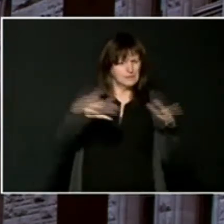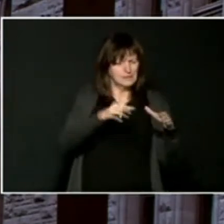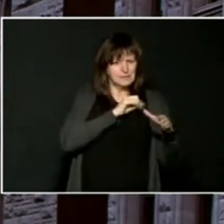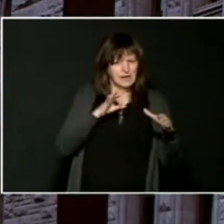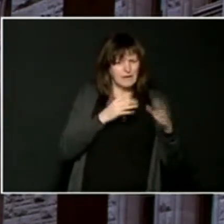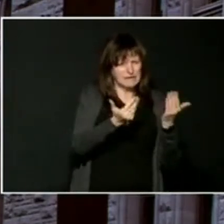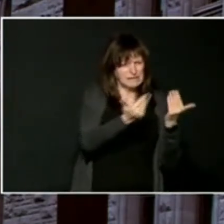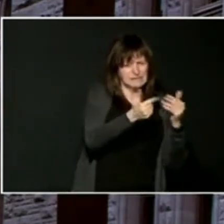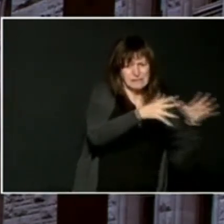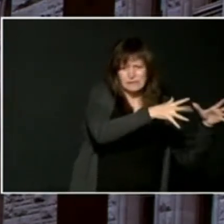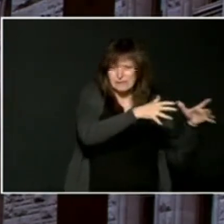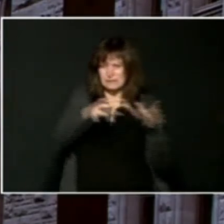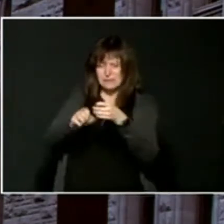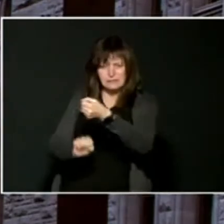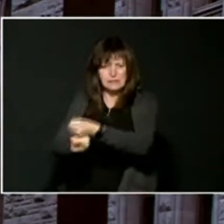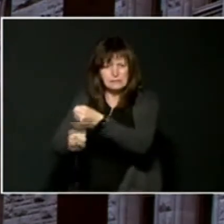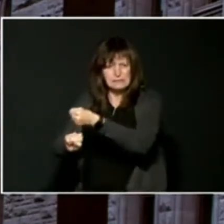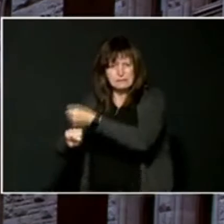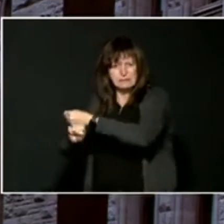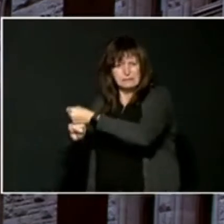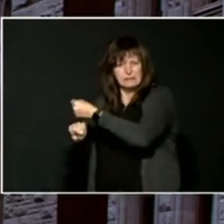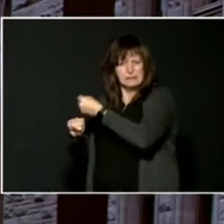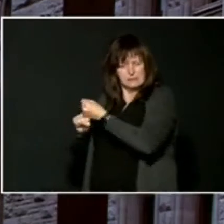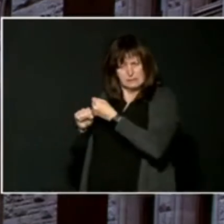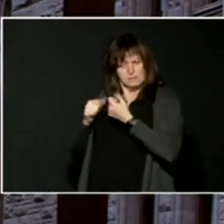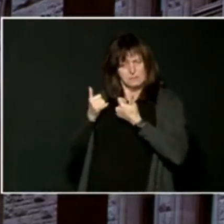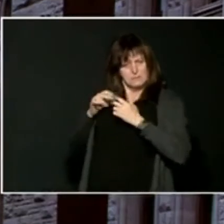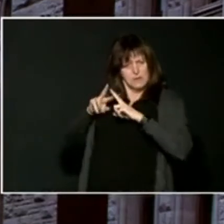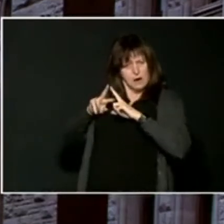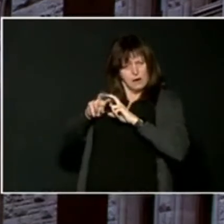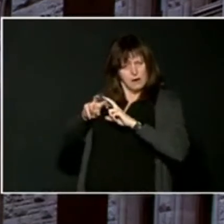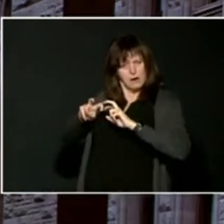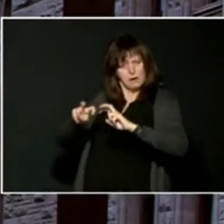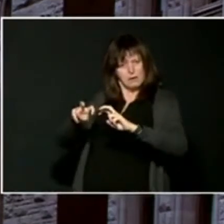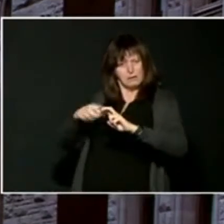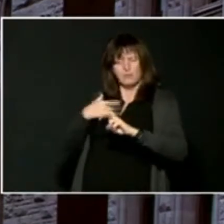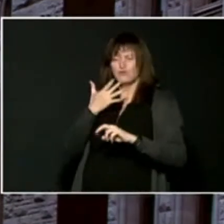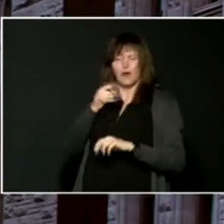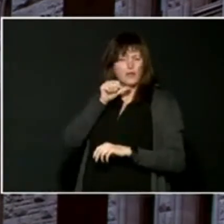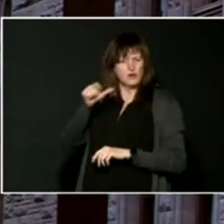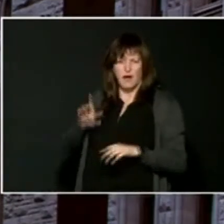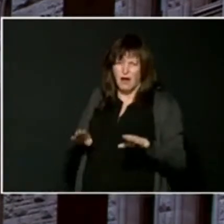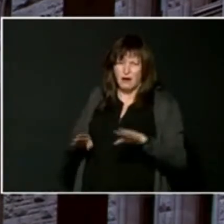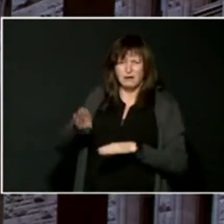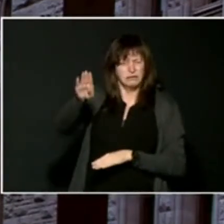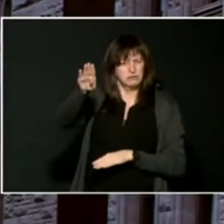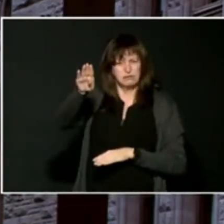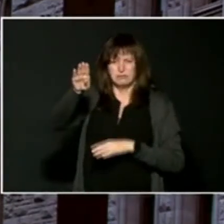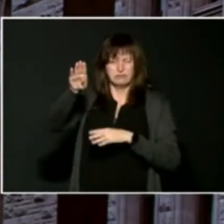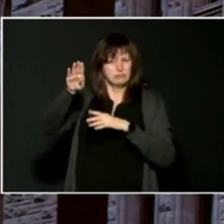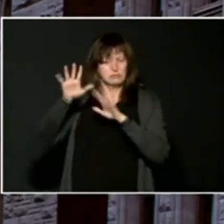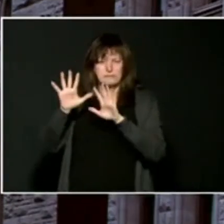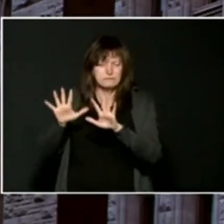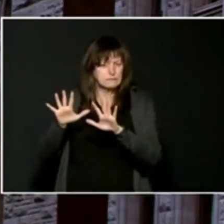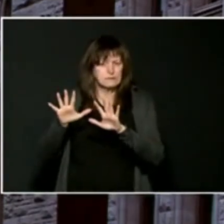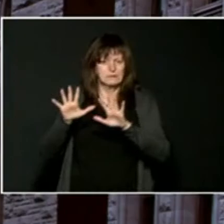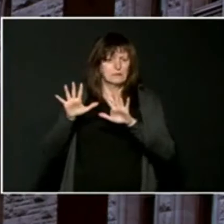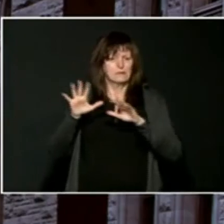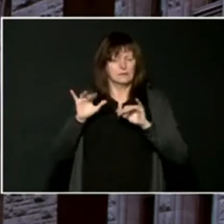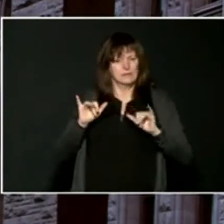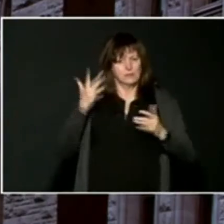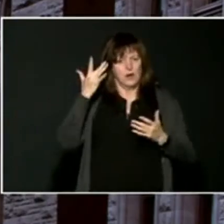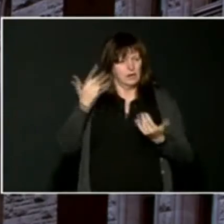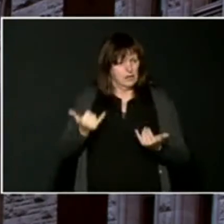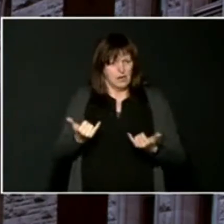at, but we'd rather we didn't have to push to that number. That's why the steps that have to be taken seriously at this